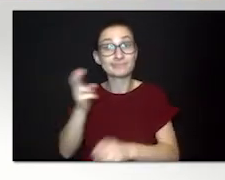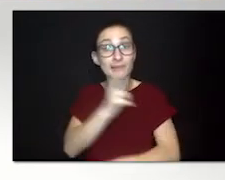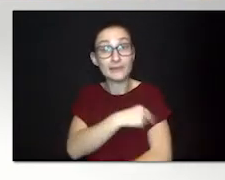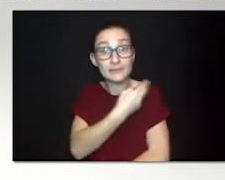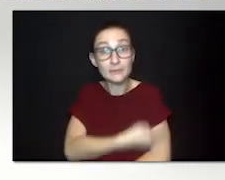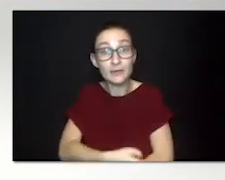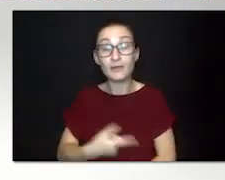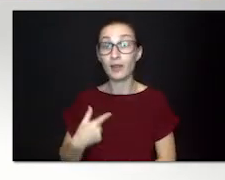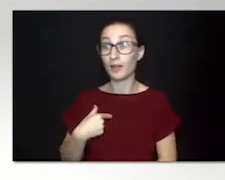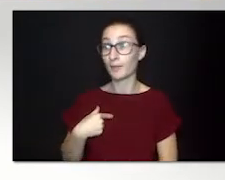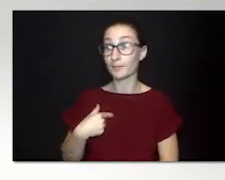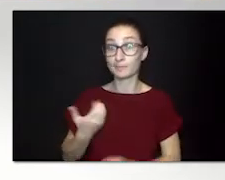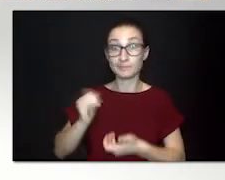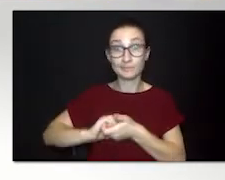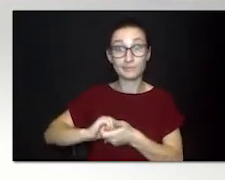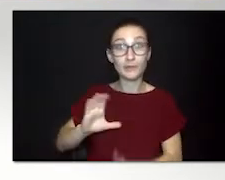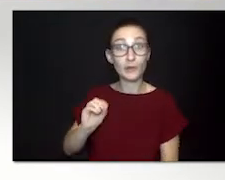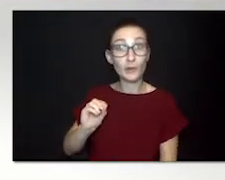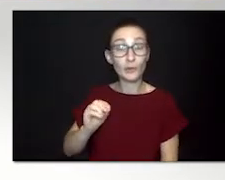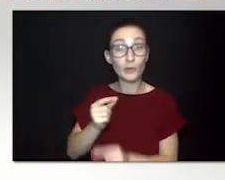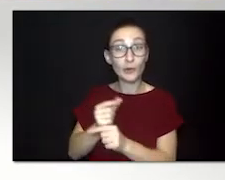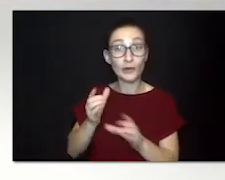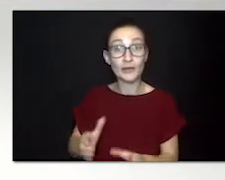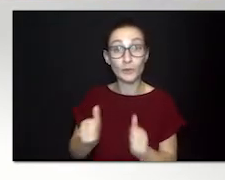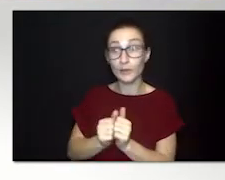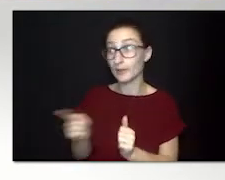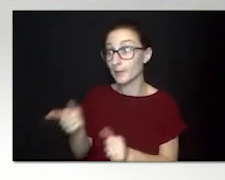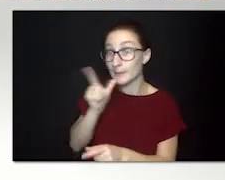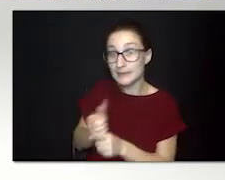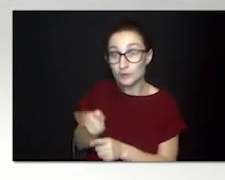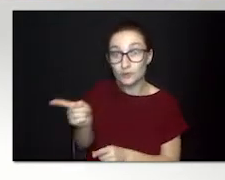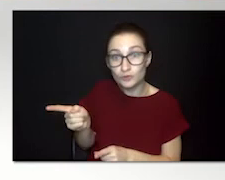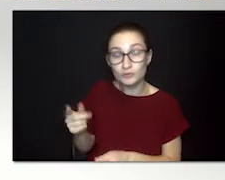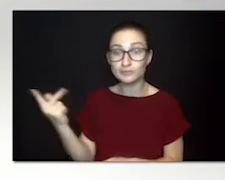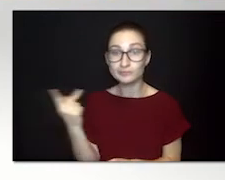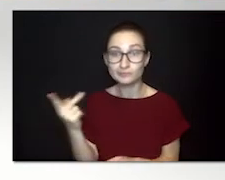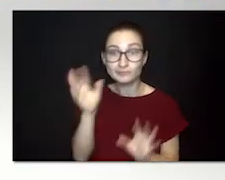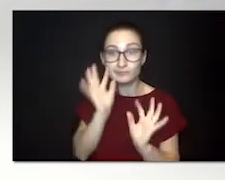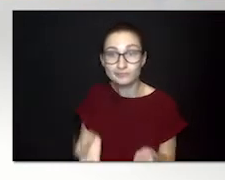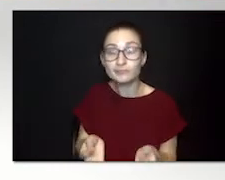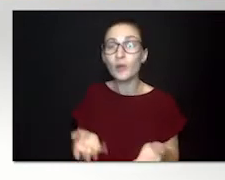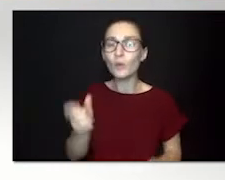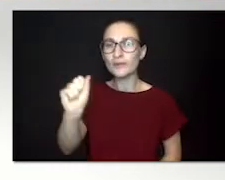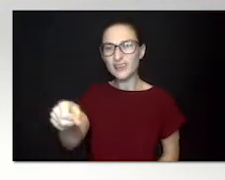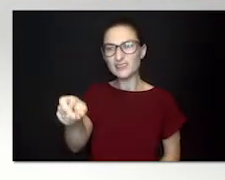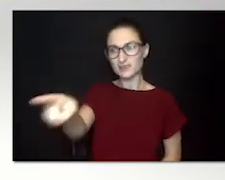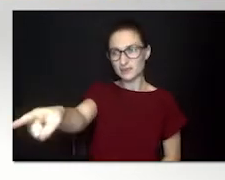have co-guardianship with my sister Michelle. Well, I say, yes, the